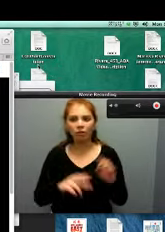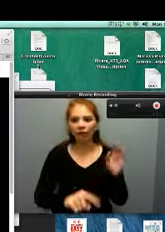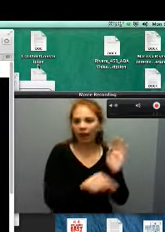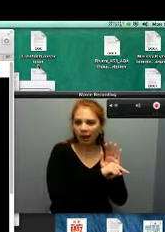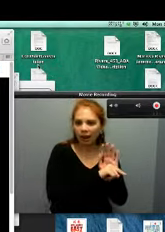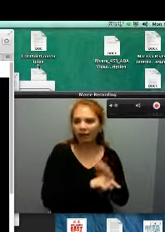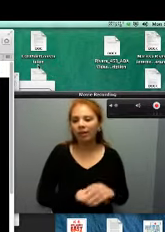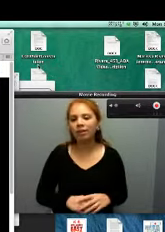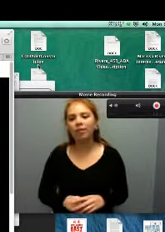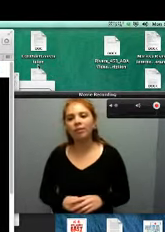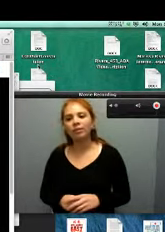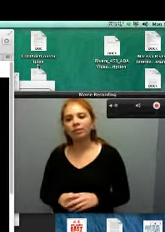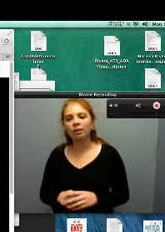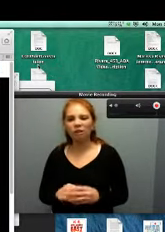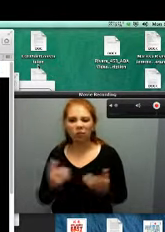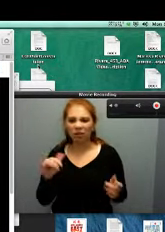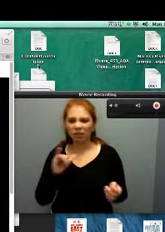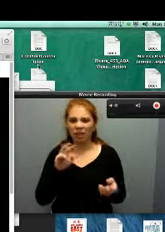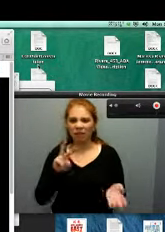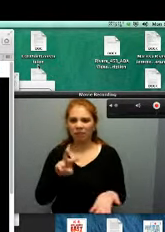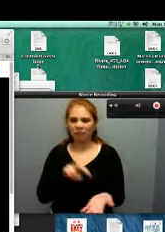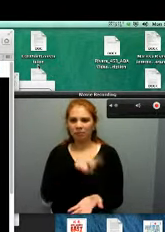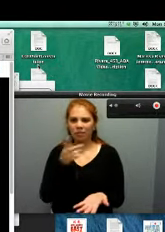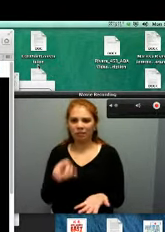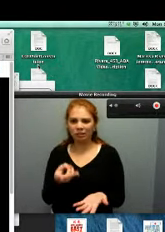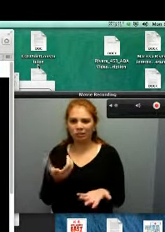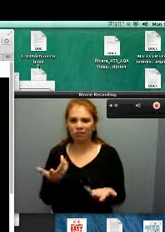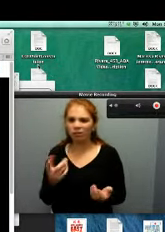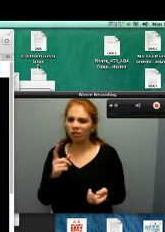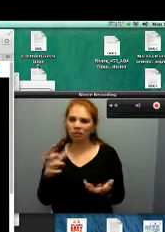instead of thinking in these terms.